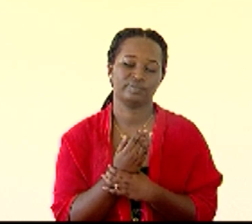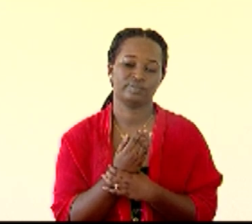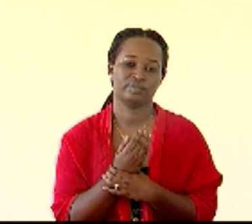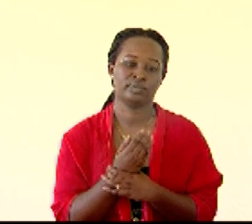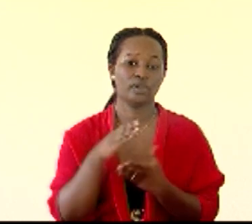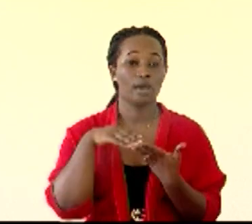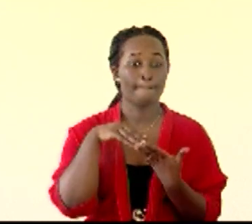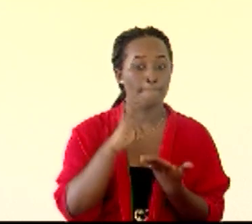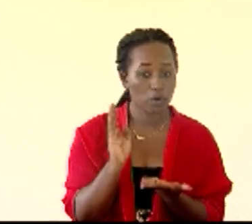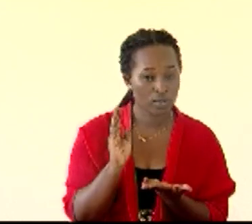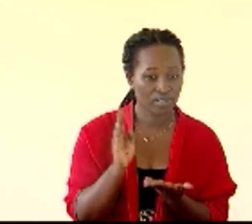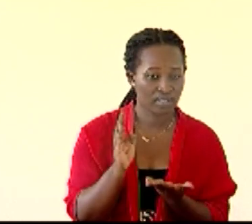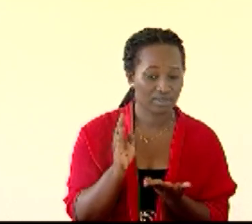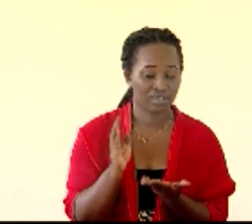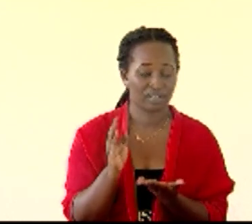Most